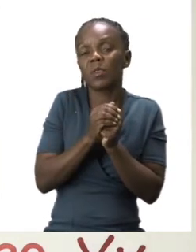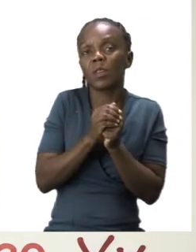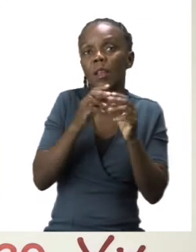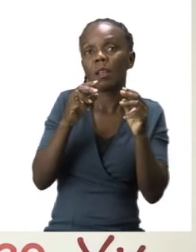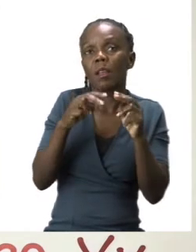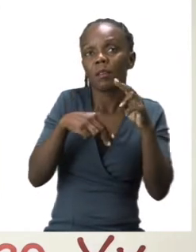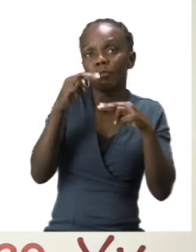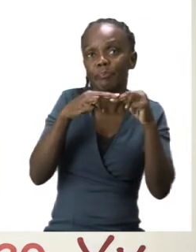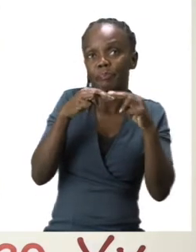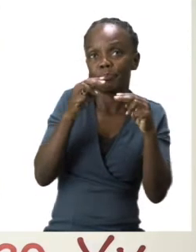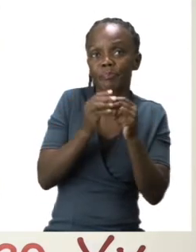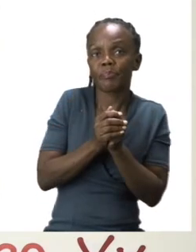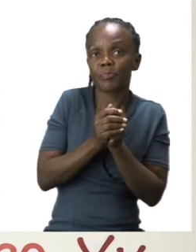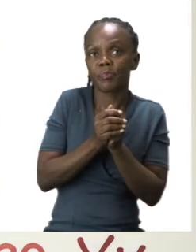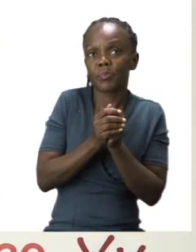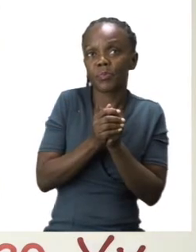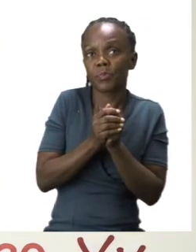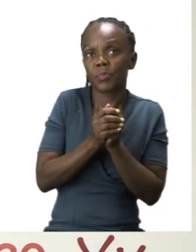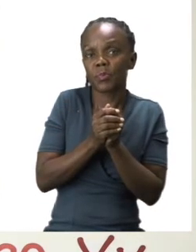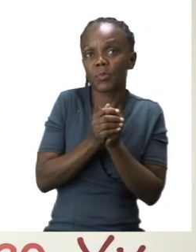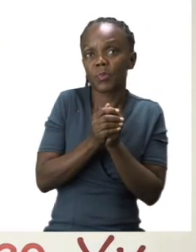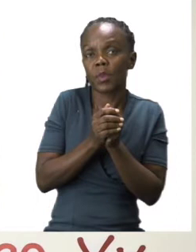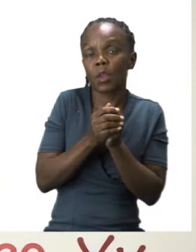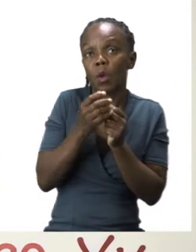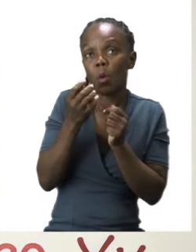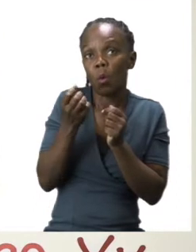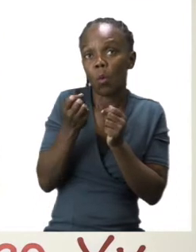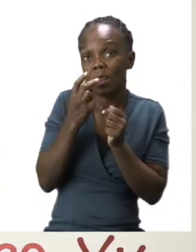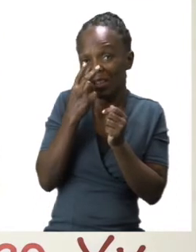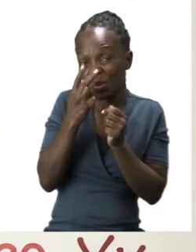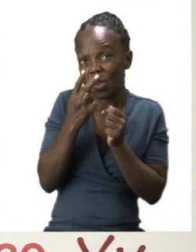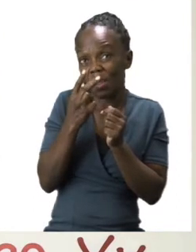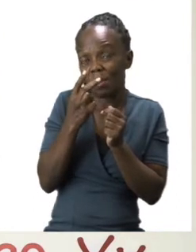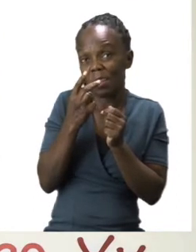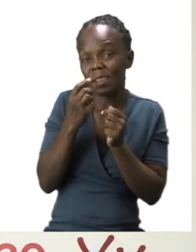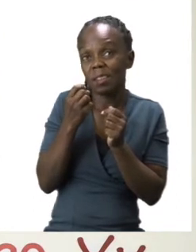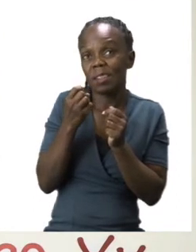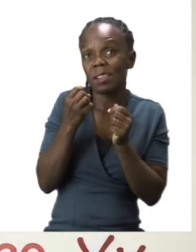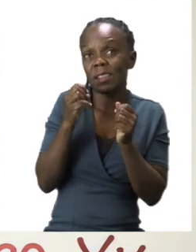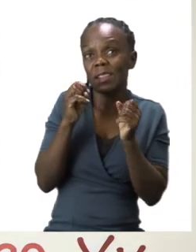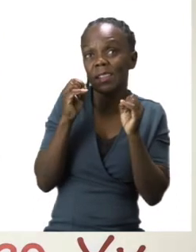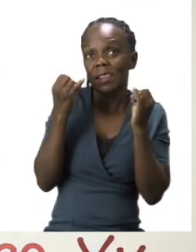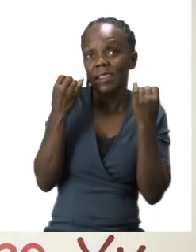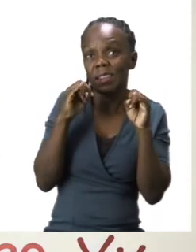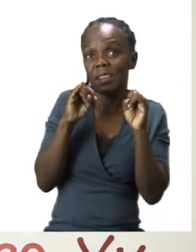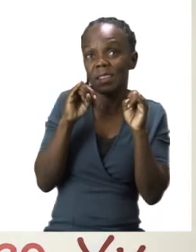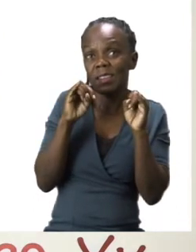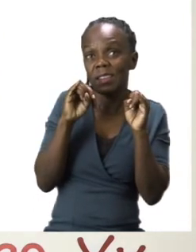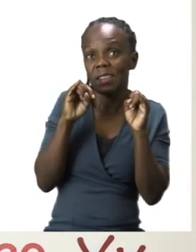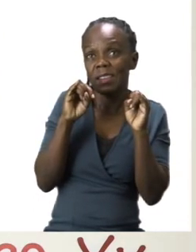a flat can be found in the city, and when there is a flat, that means there